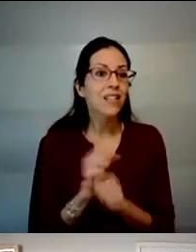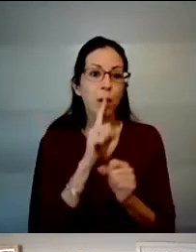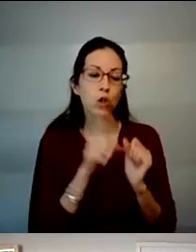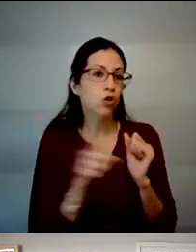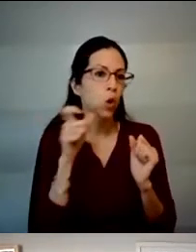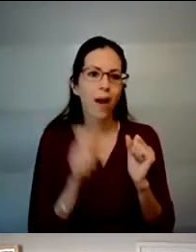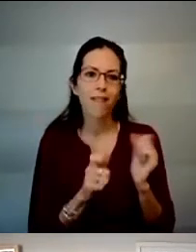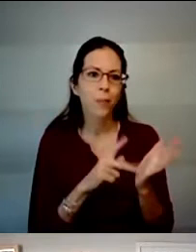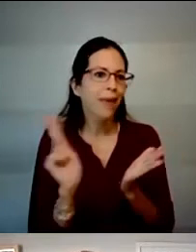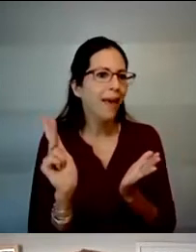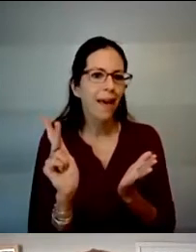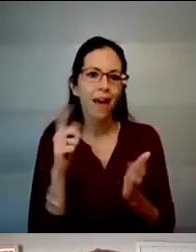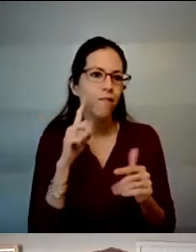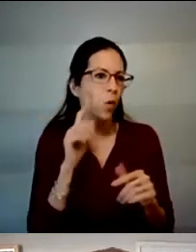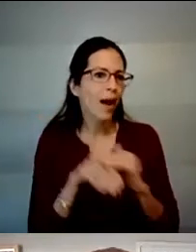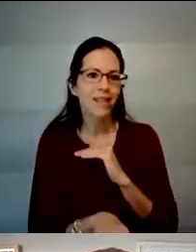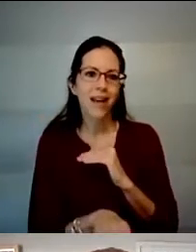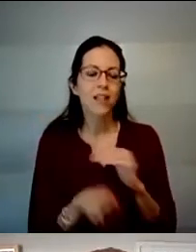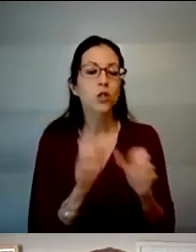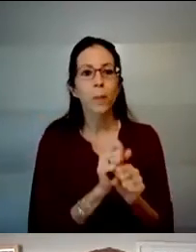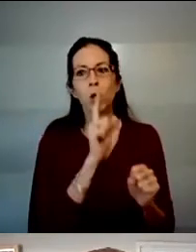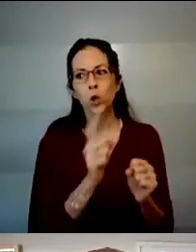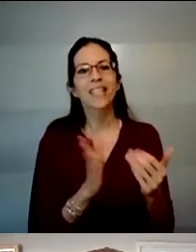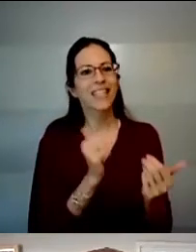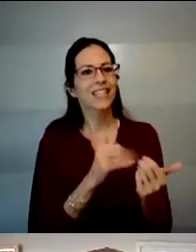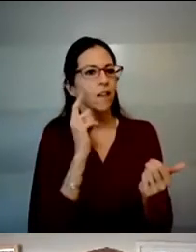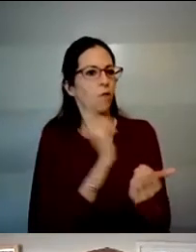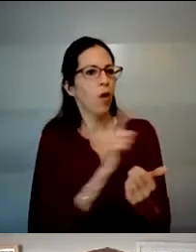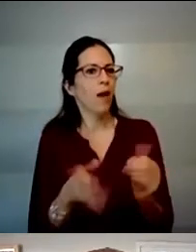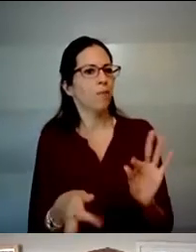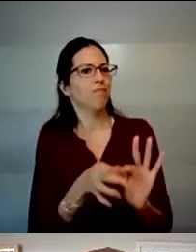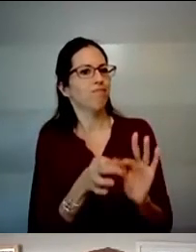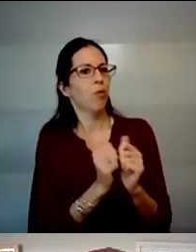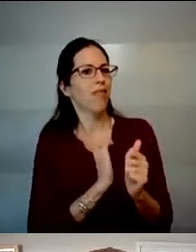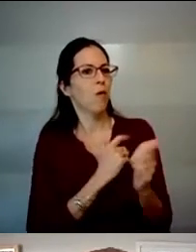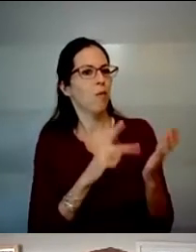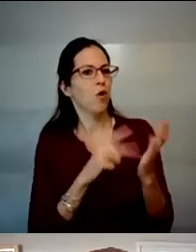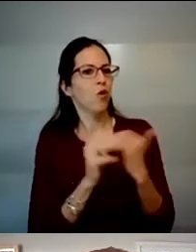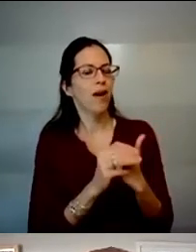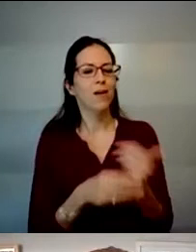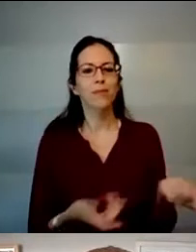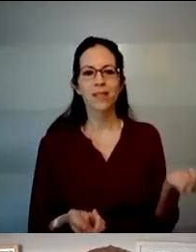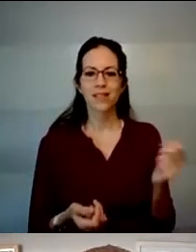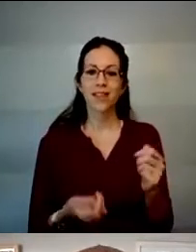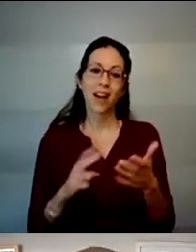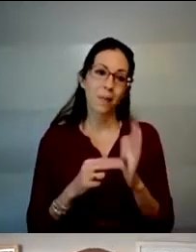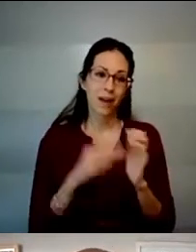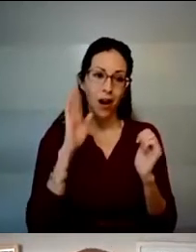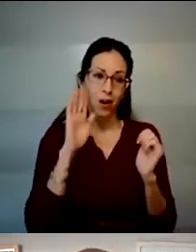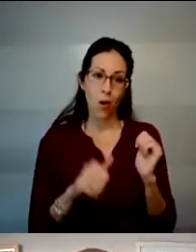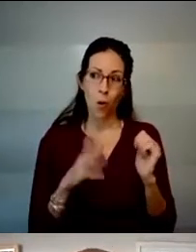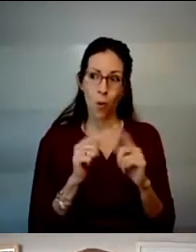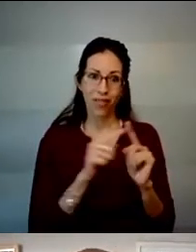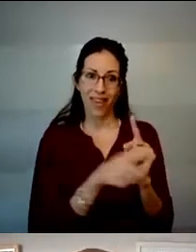easy for them to engage with our programming instead of, you know, like doing what they're doing every night, watching Netflix or